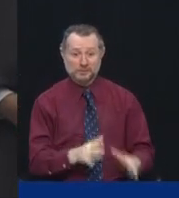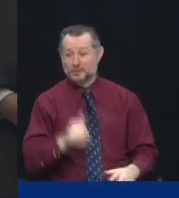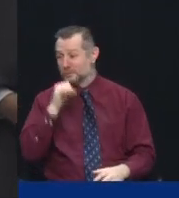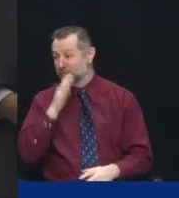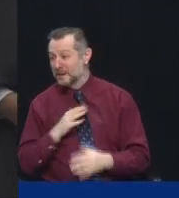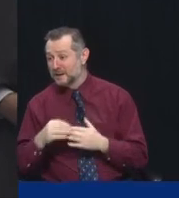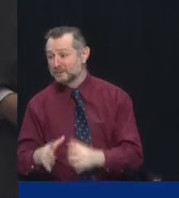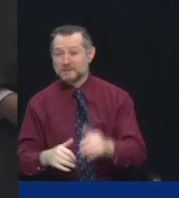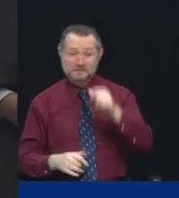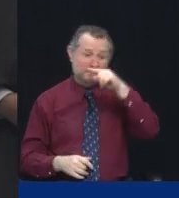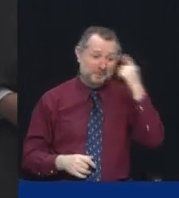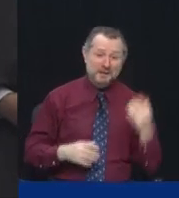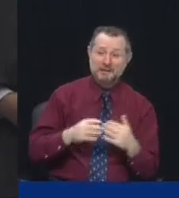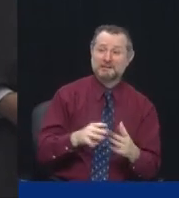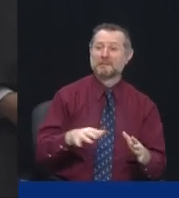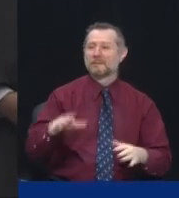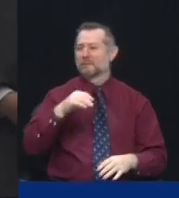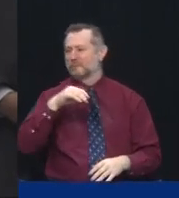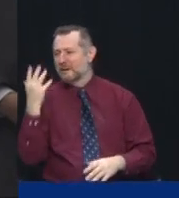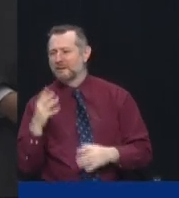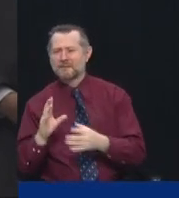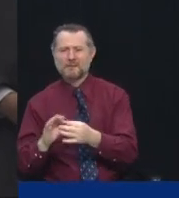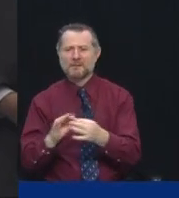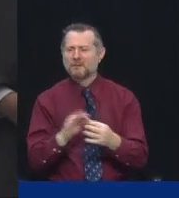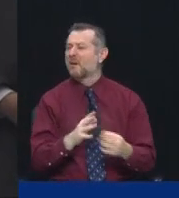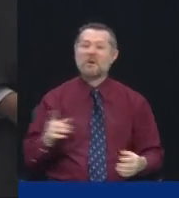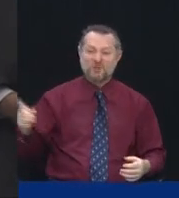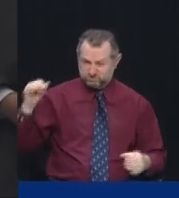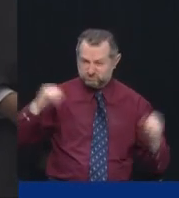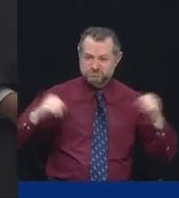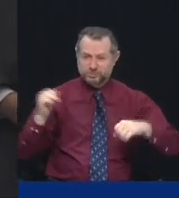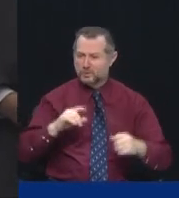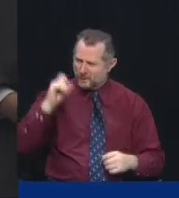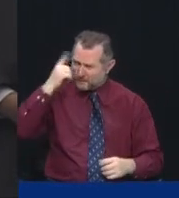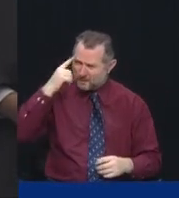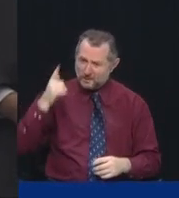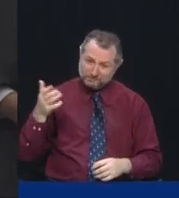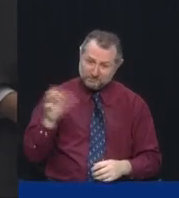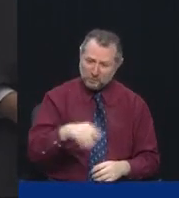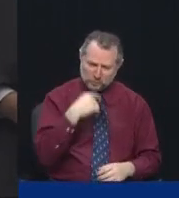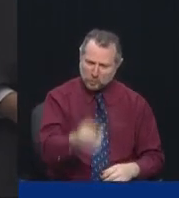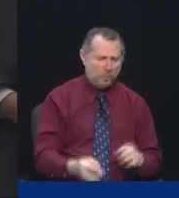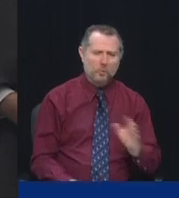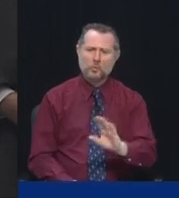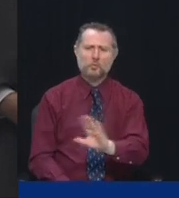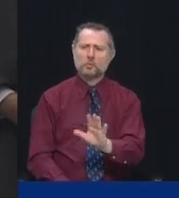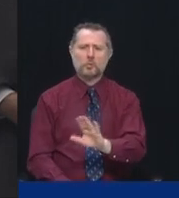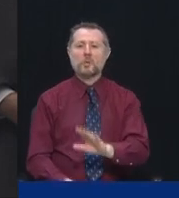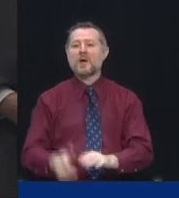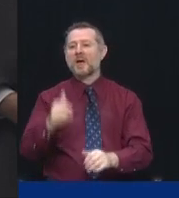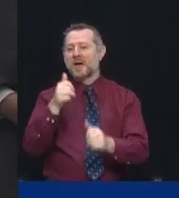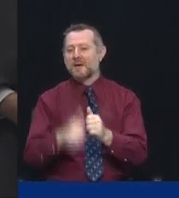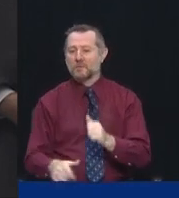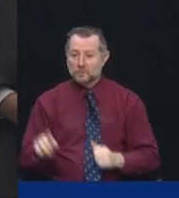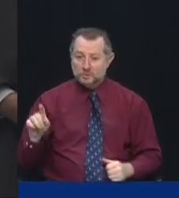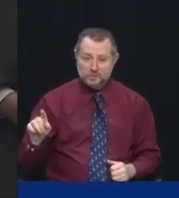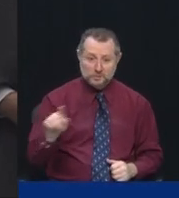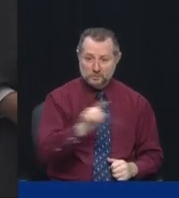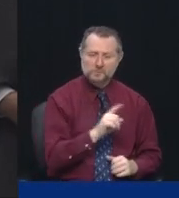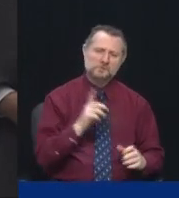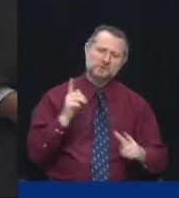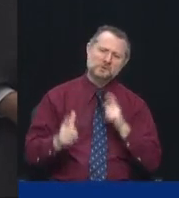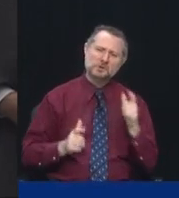it. It's not government telling you, and it's every major medical